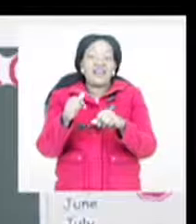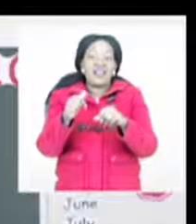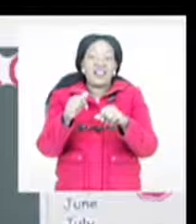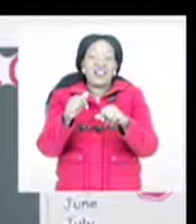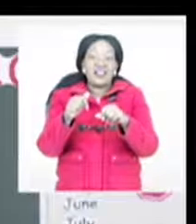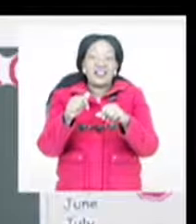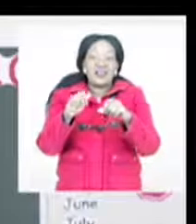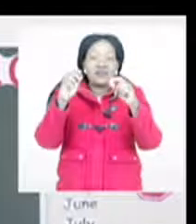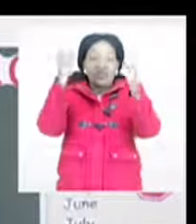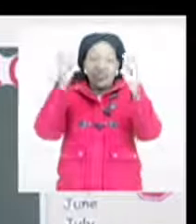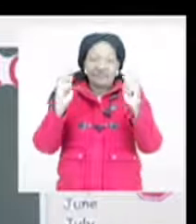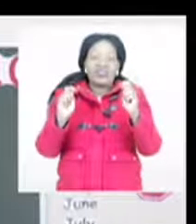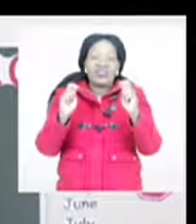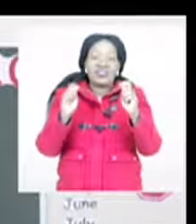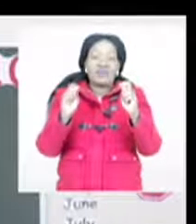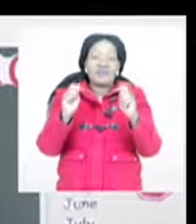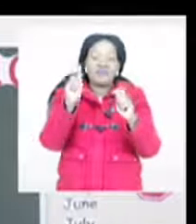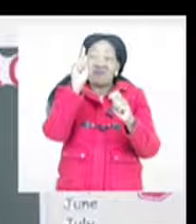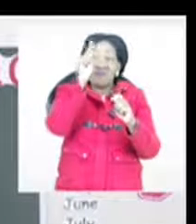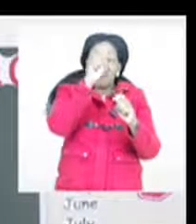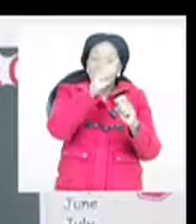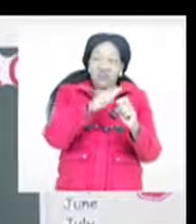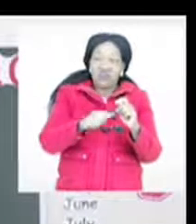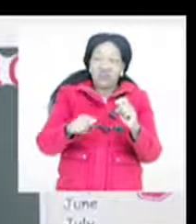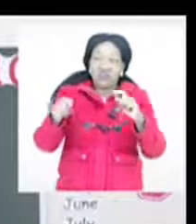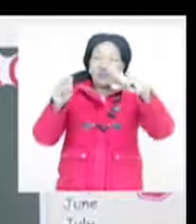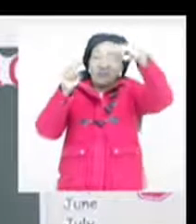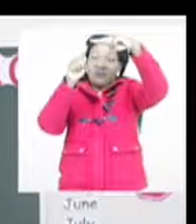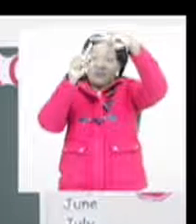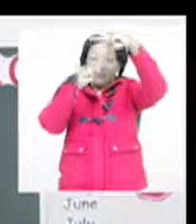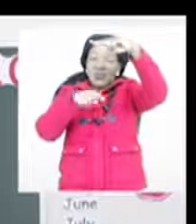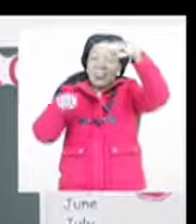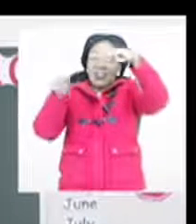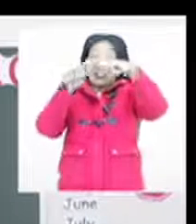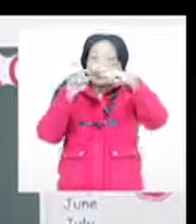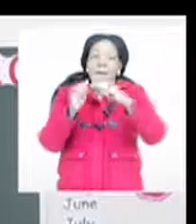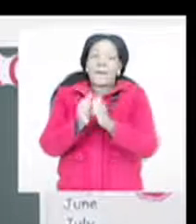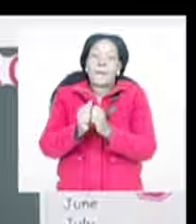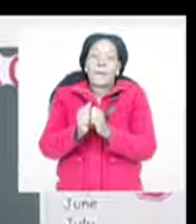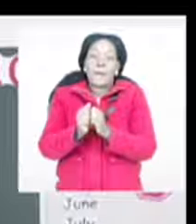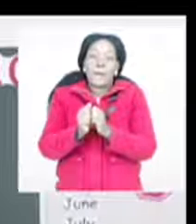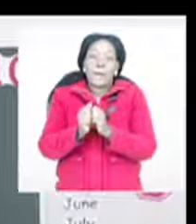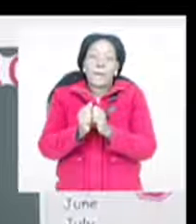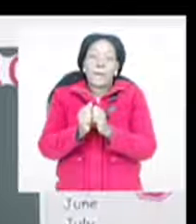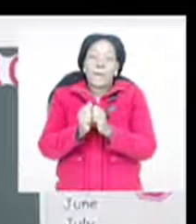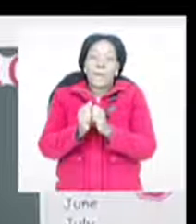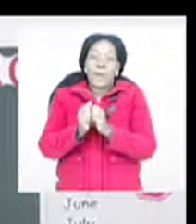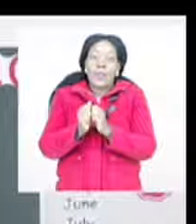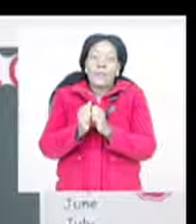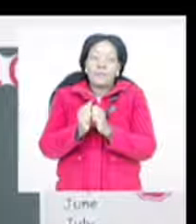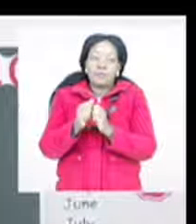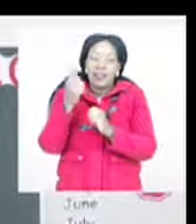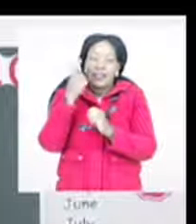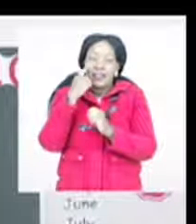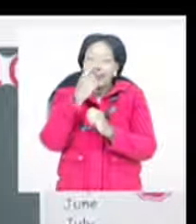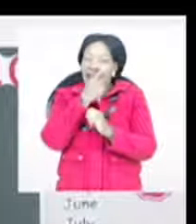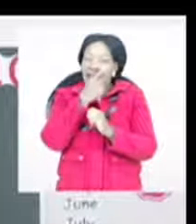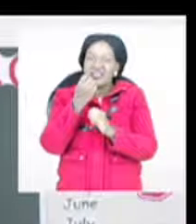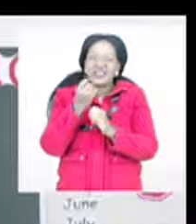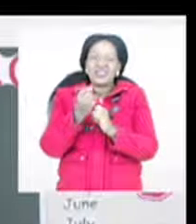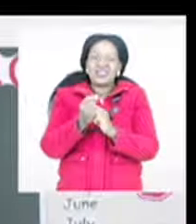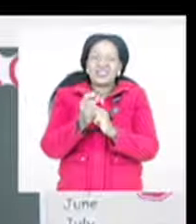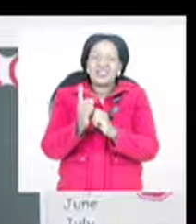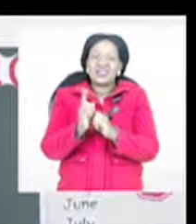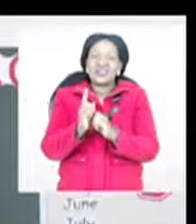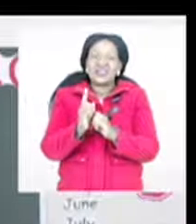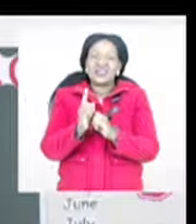obvious shape on it, but I'm sure you can see 2 little eyes. That gives us a circle there. Let's look at a circle. What is a